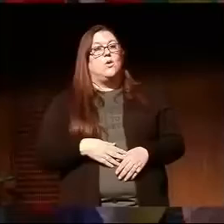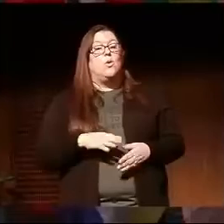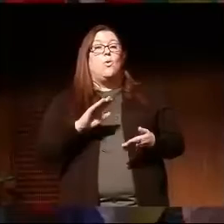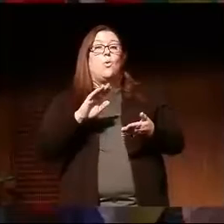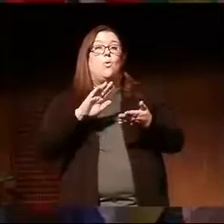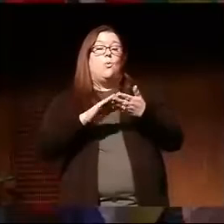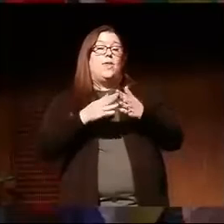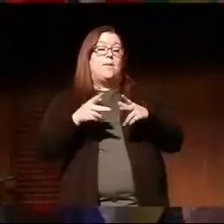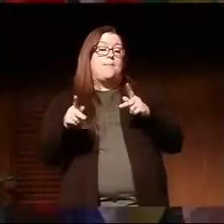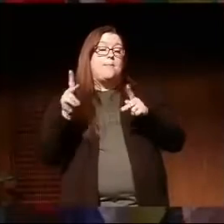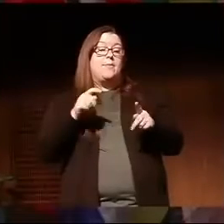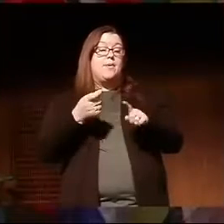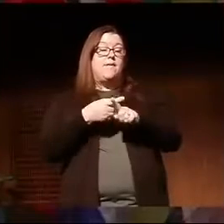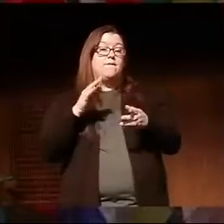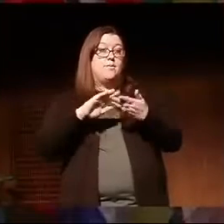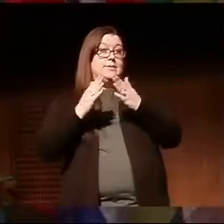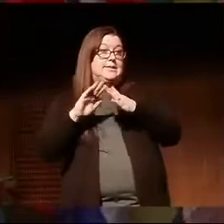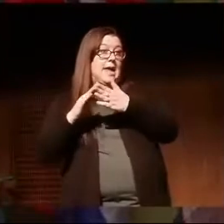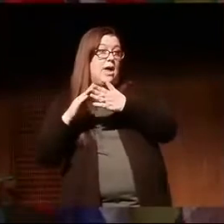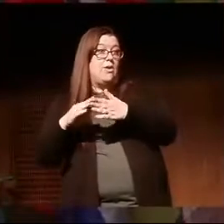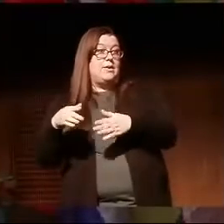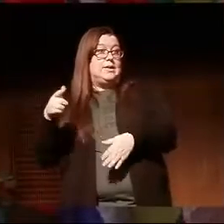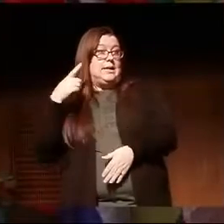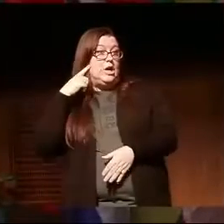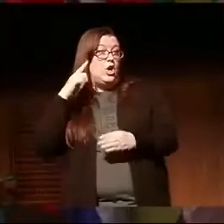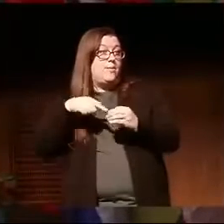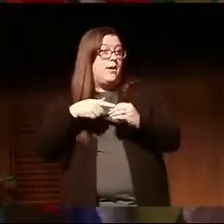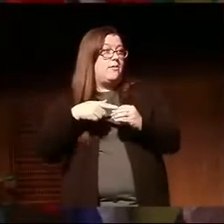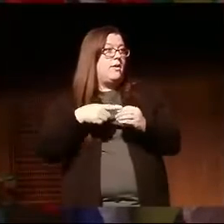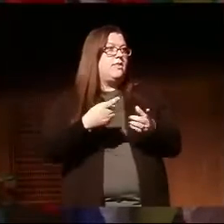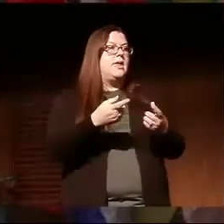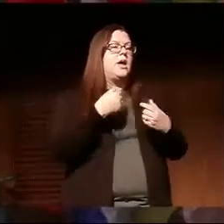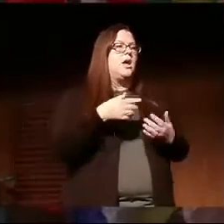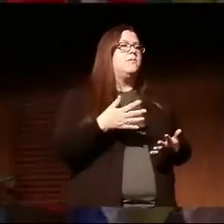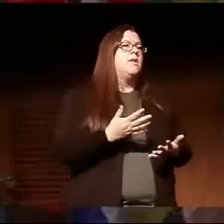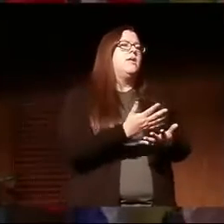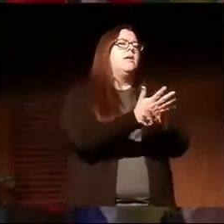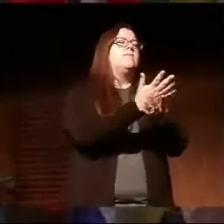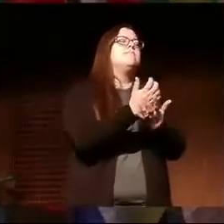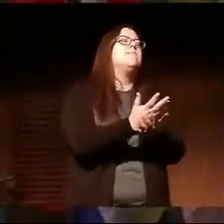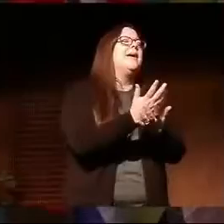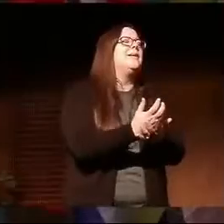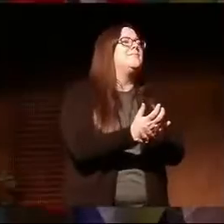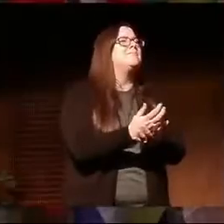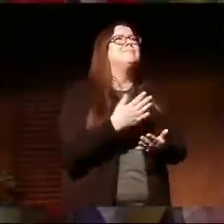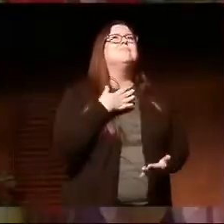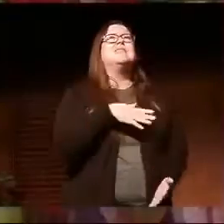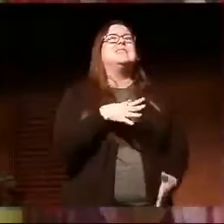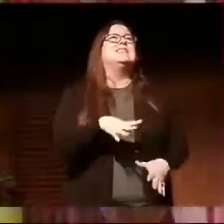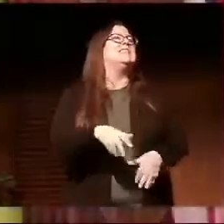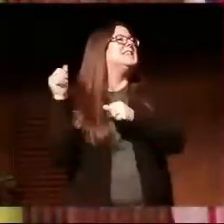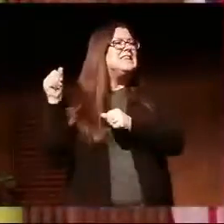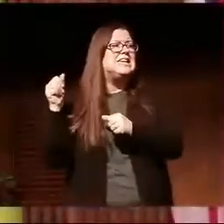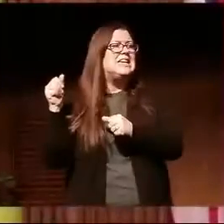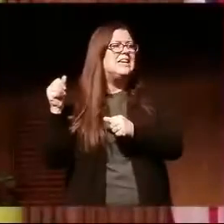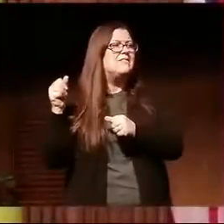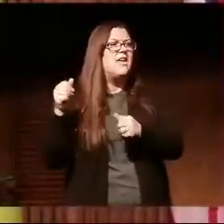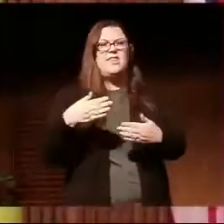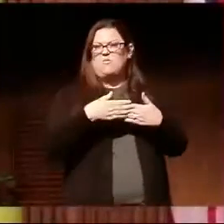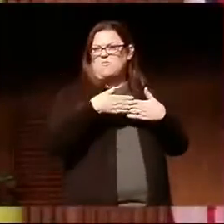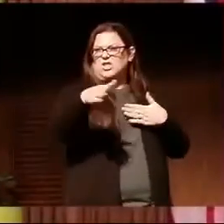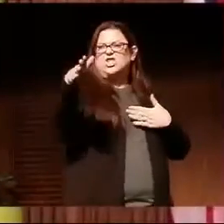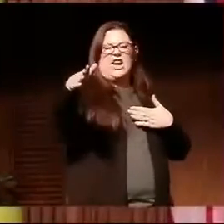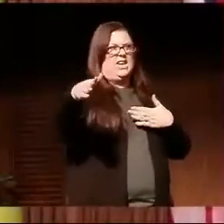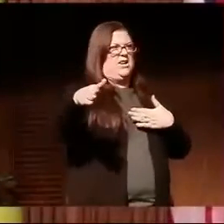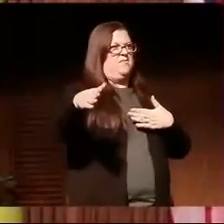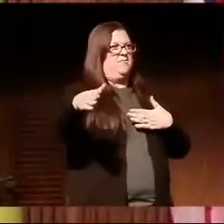this, come out and they beg him to leave. They reject Jesus